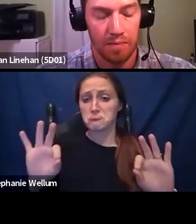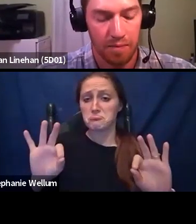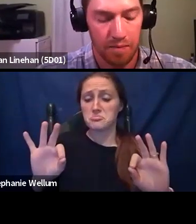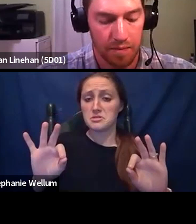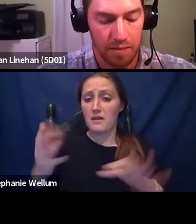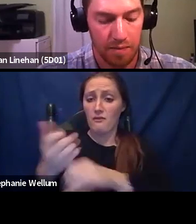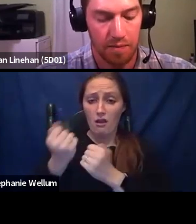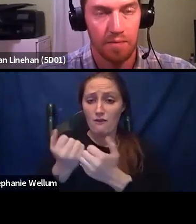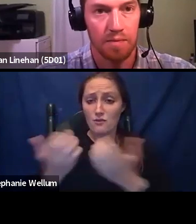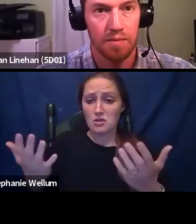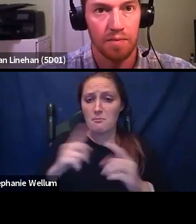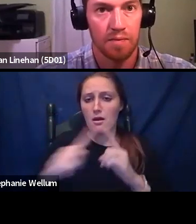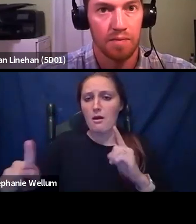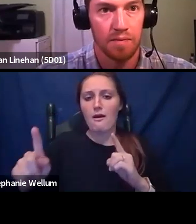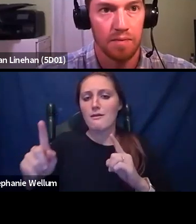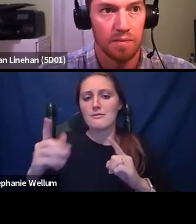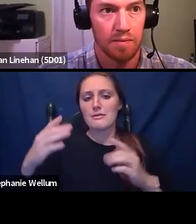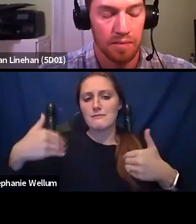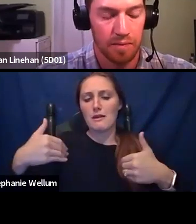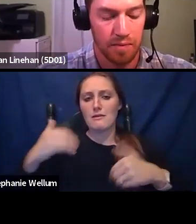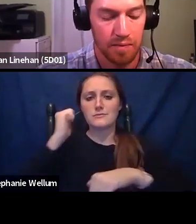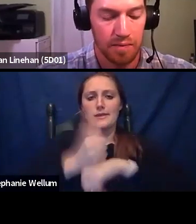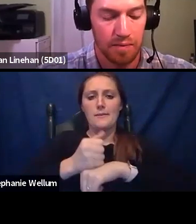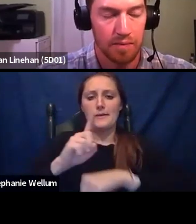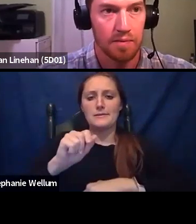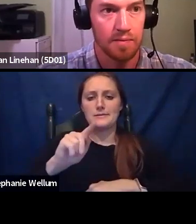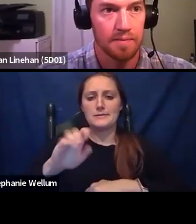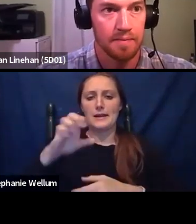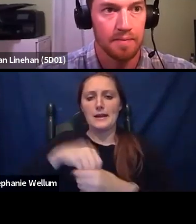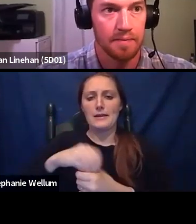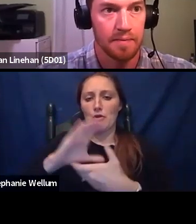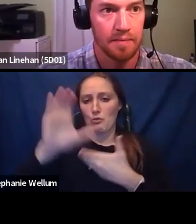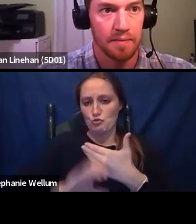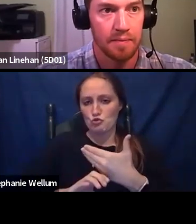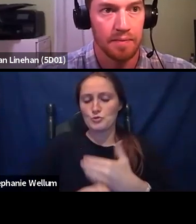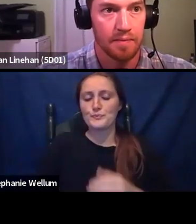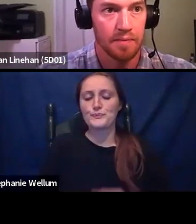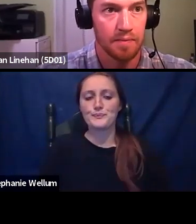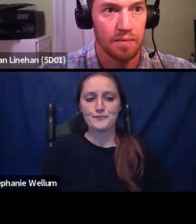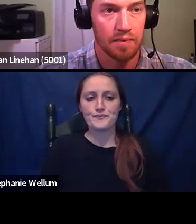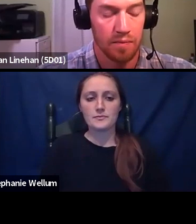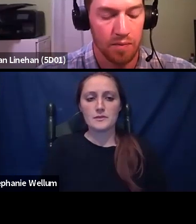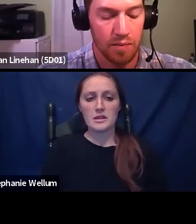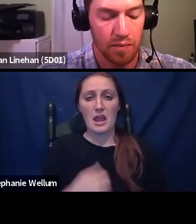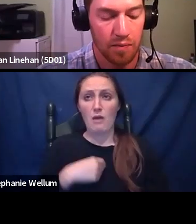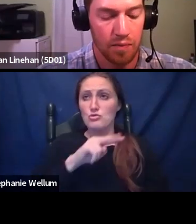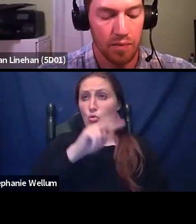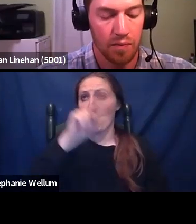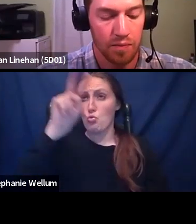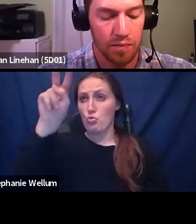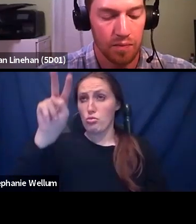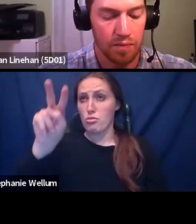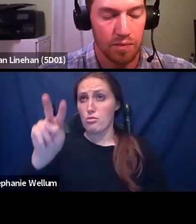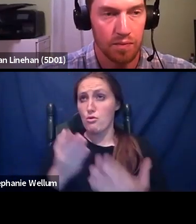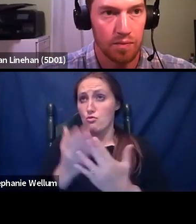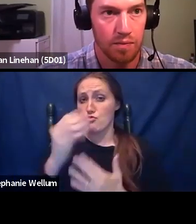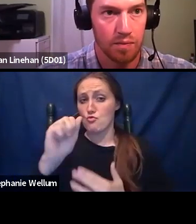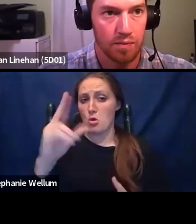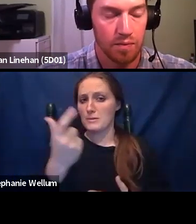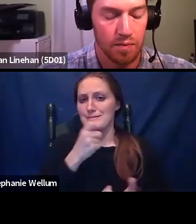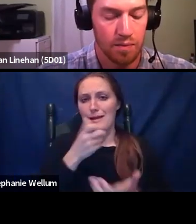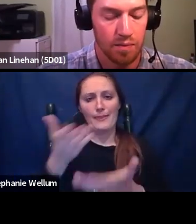date in their calendar yet. I didn't see it either. I went all the way to August. They have the calendar up to August and it's not there. I was looking at it before the